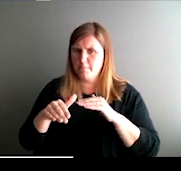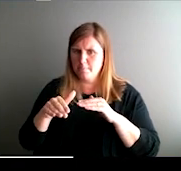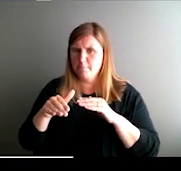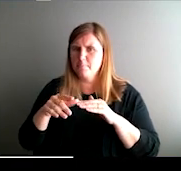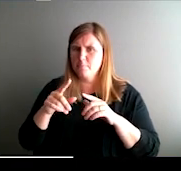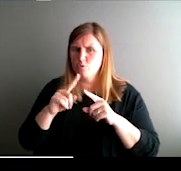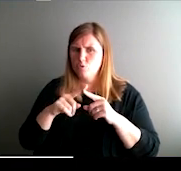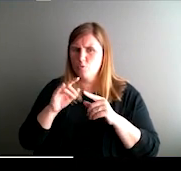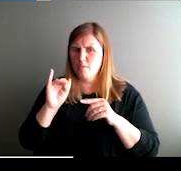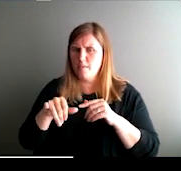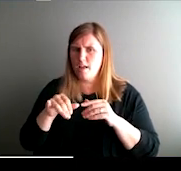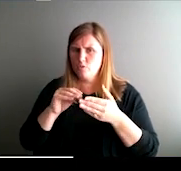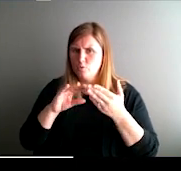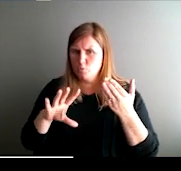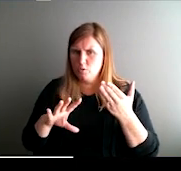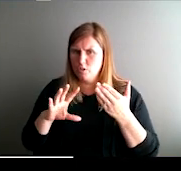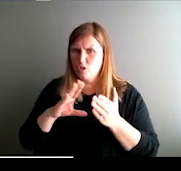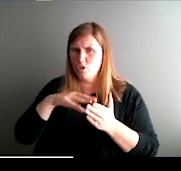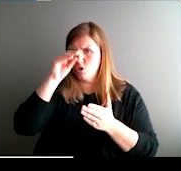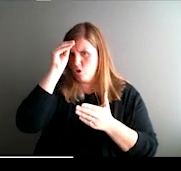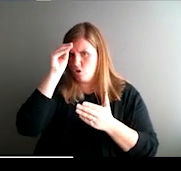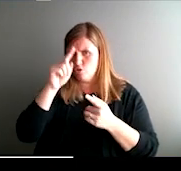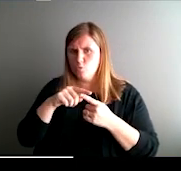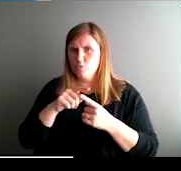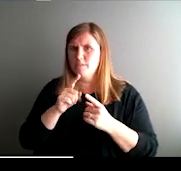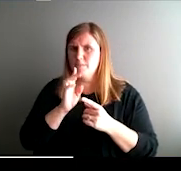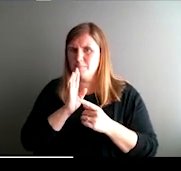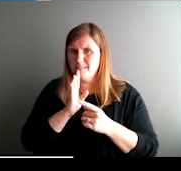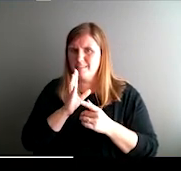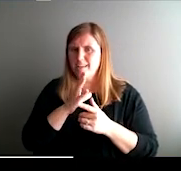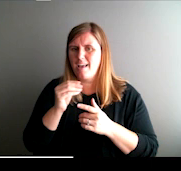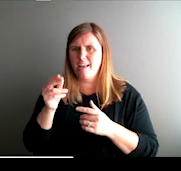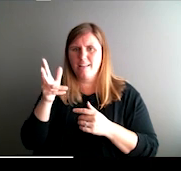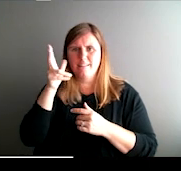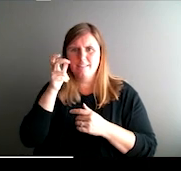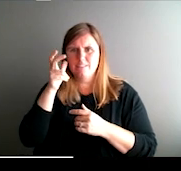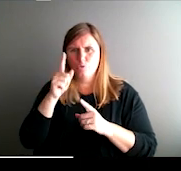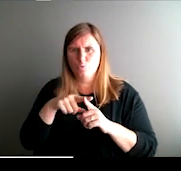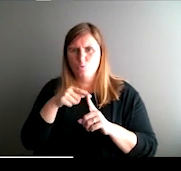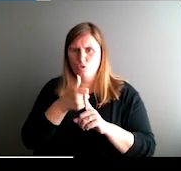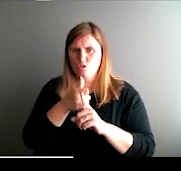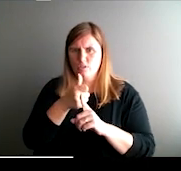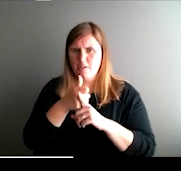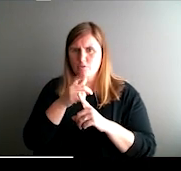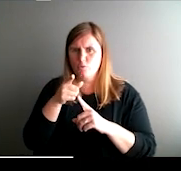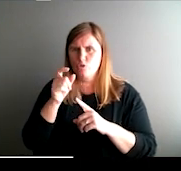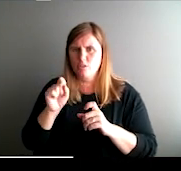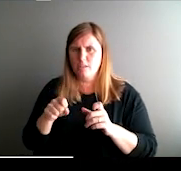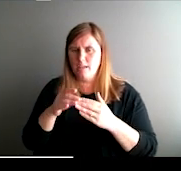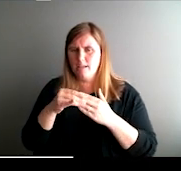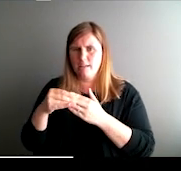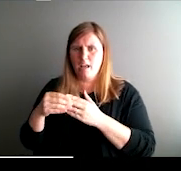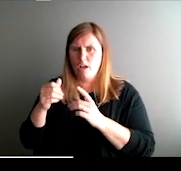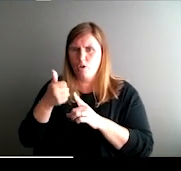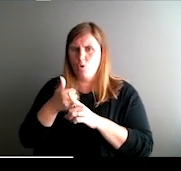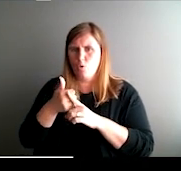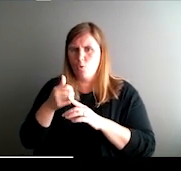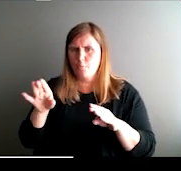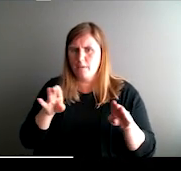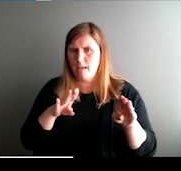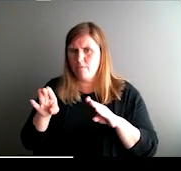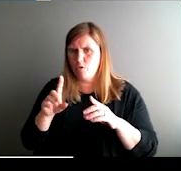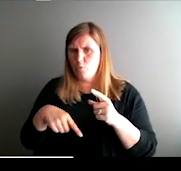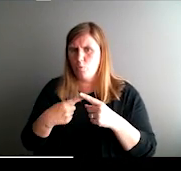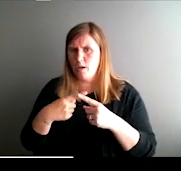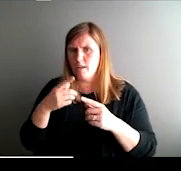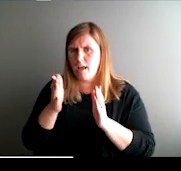to that student learning to speak and listen to herself so that she can guide her own behavior when